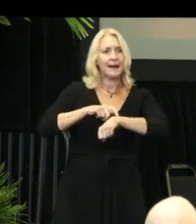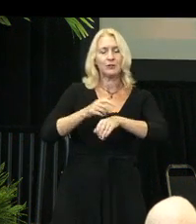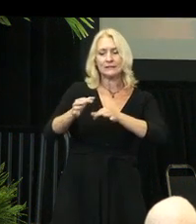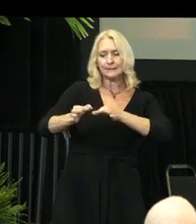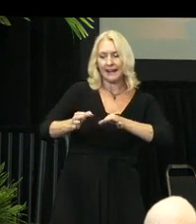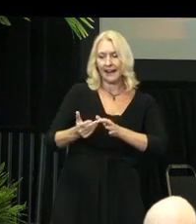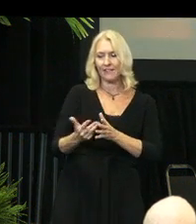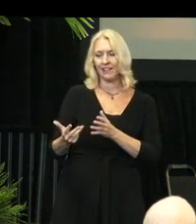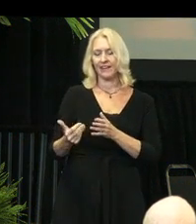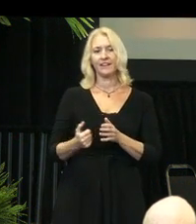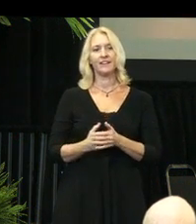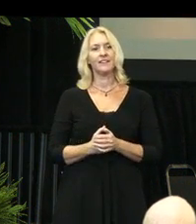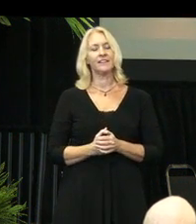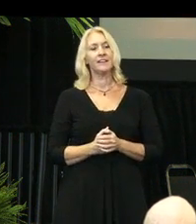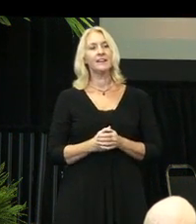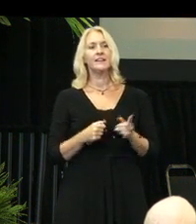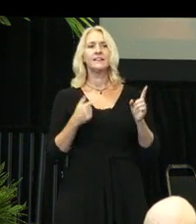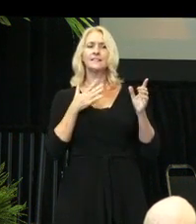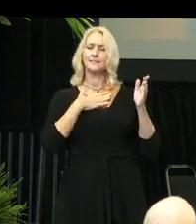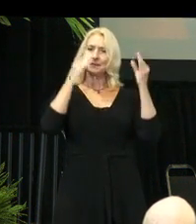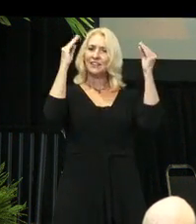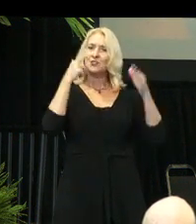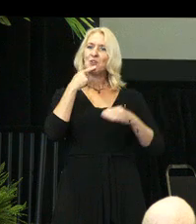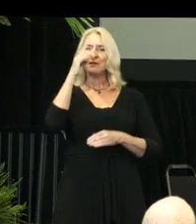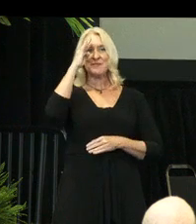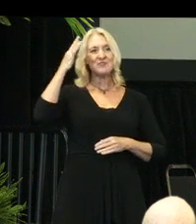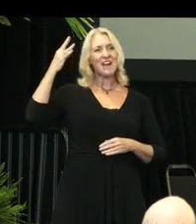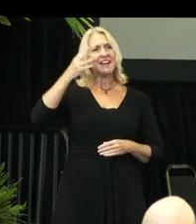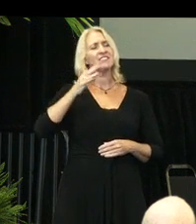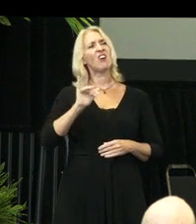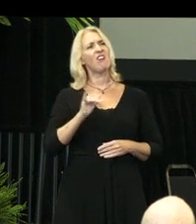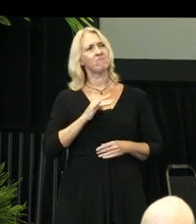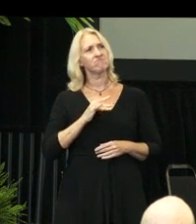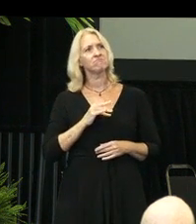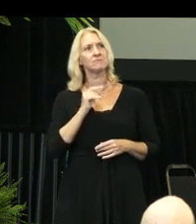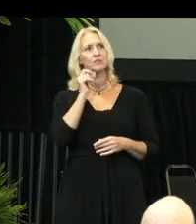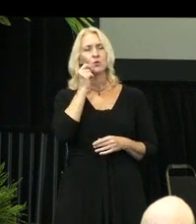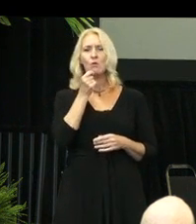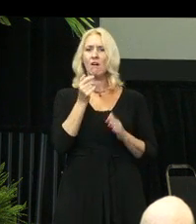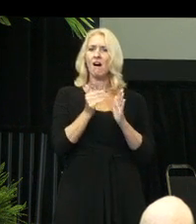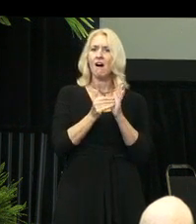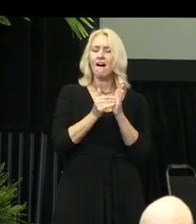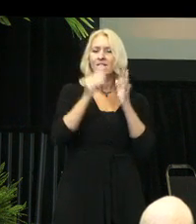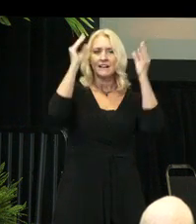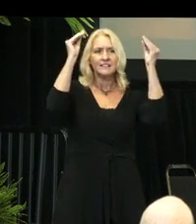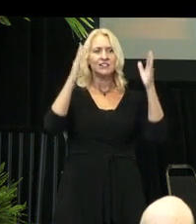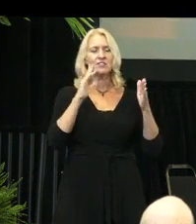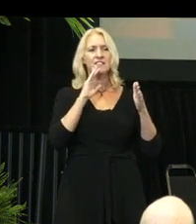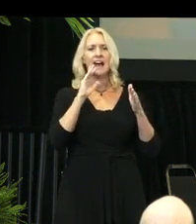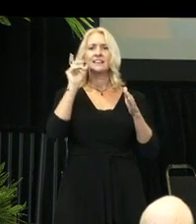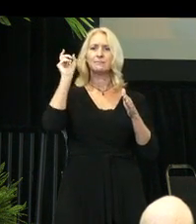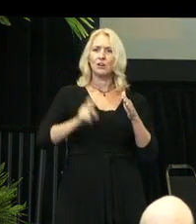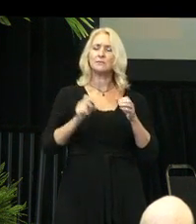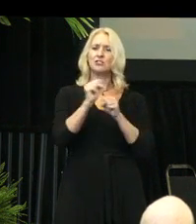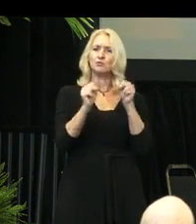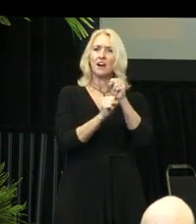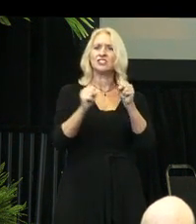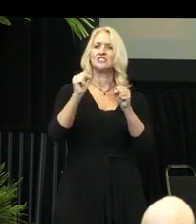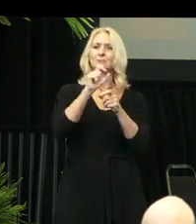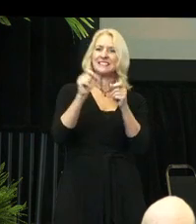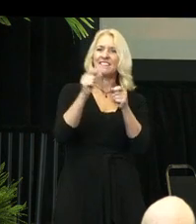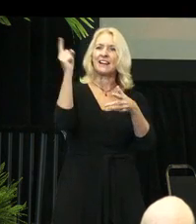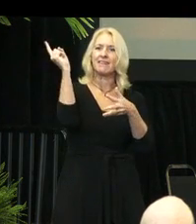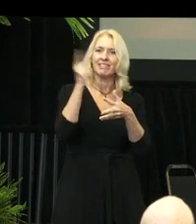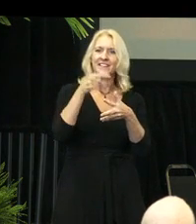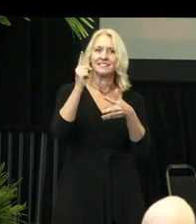be creative with it. And I was like, oh wow, be creative with it. Well, that's kind of neat because a lot of our teachers are kind of just like, it's supposed to be structured like this